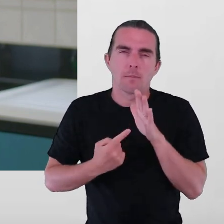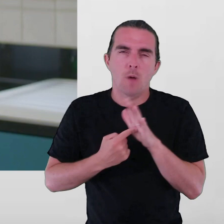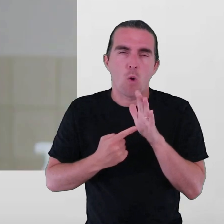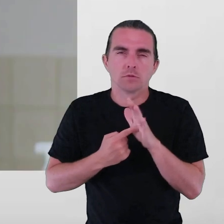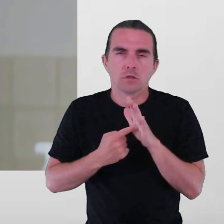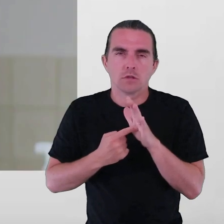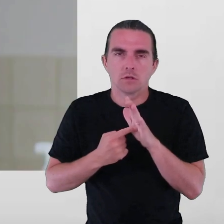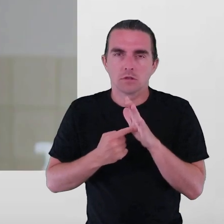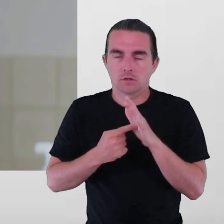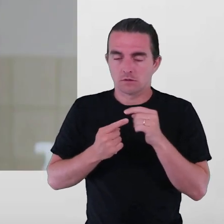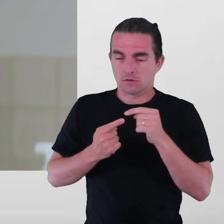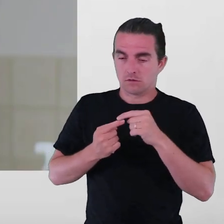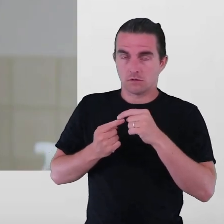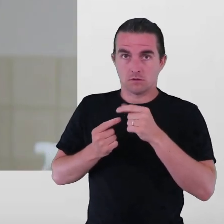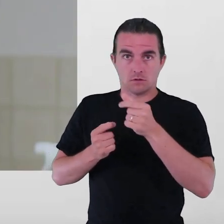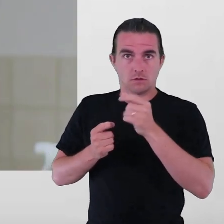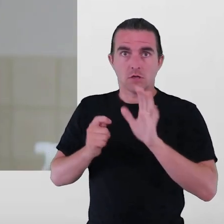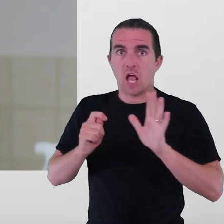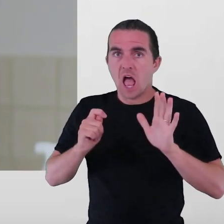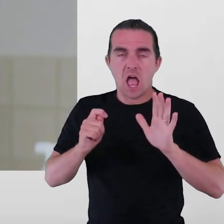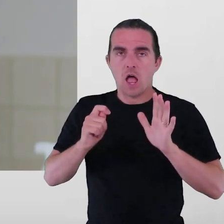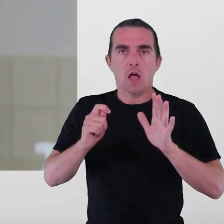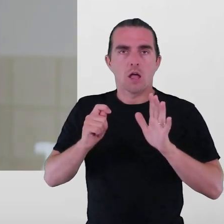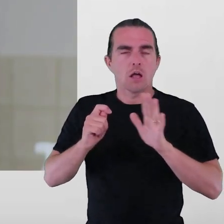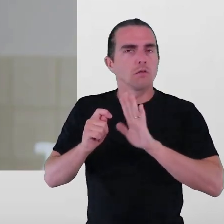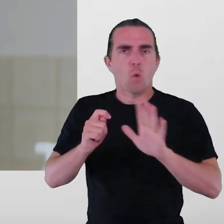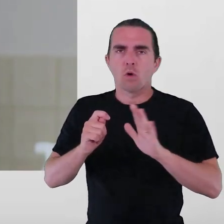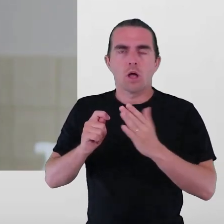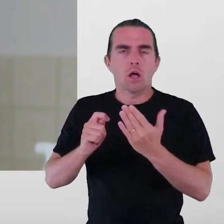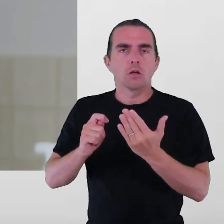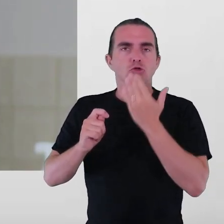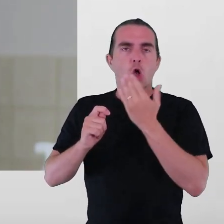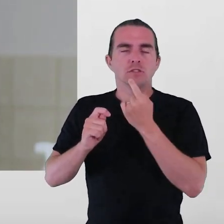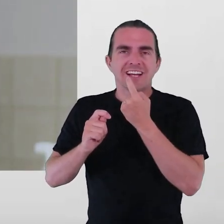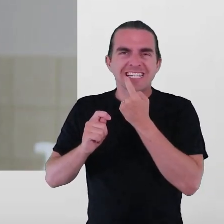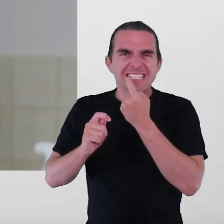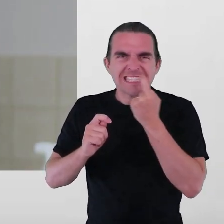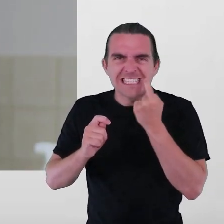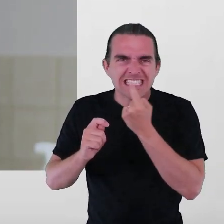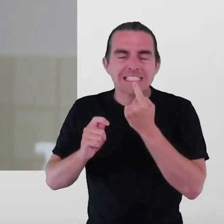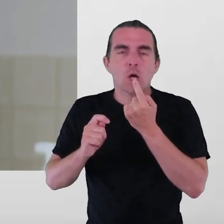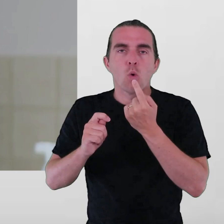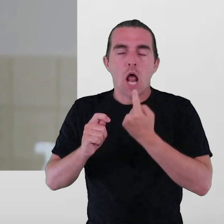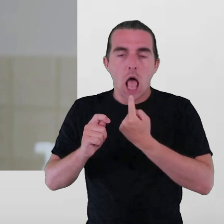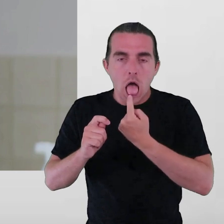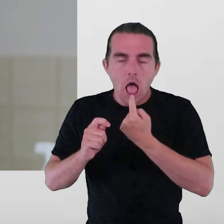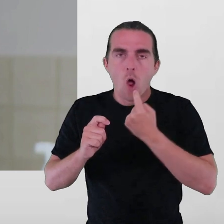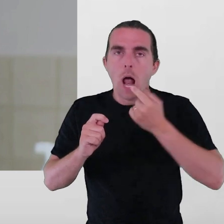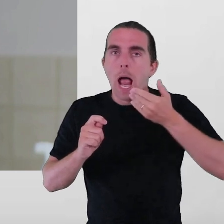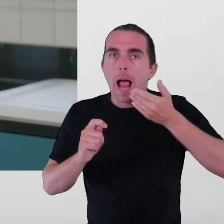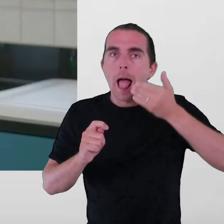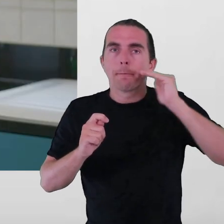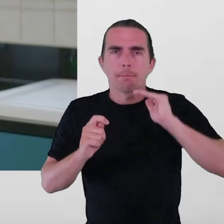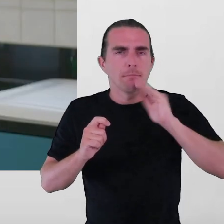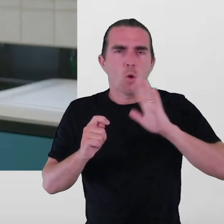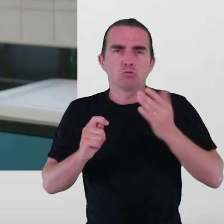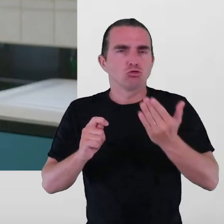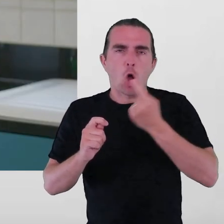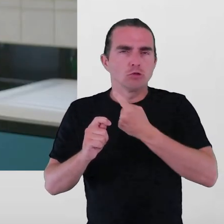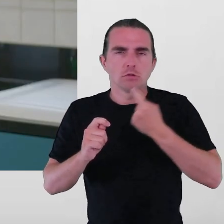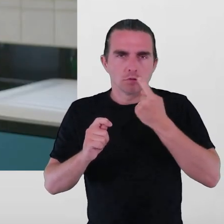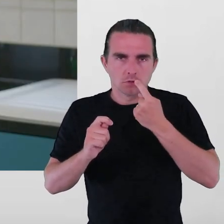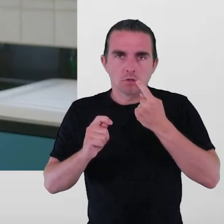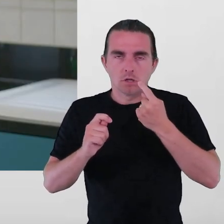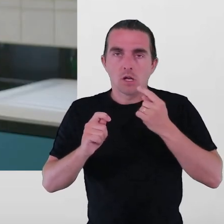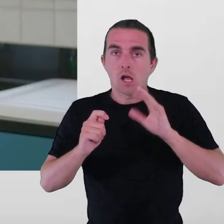have been. It is important that the fabric end of the swab does not touch your teeth, tongue or gums. Holding the